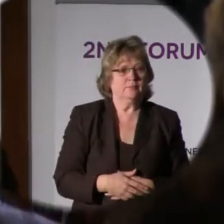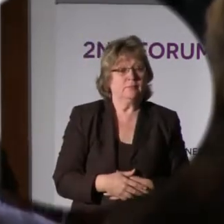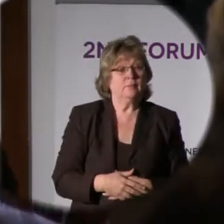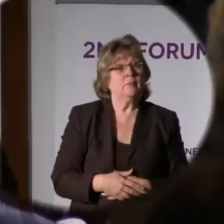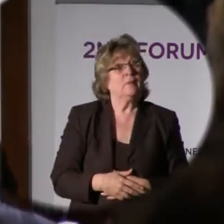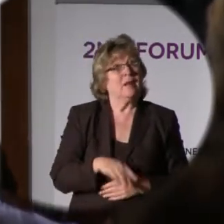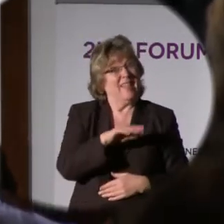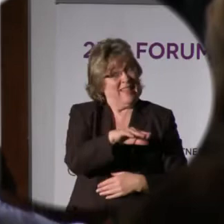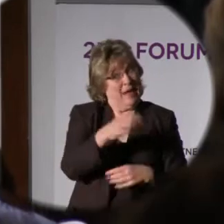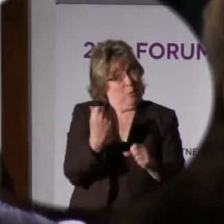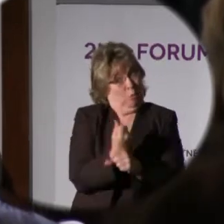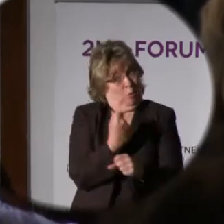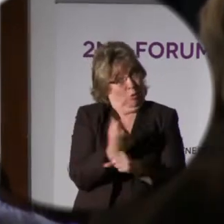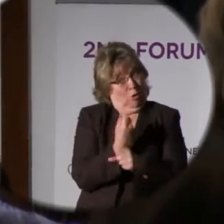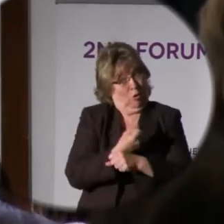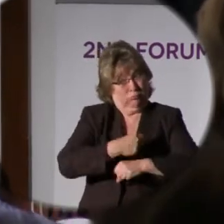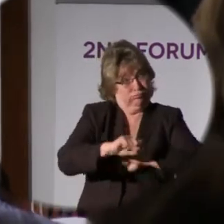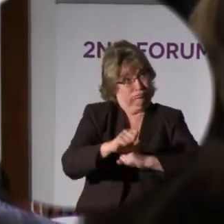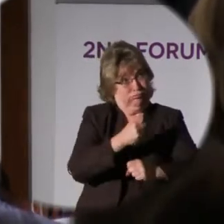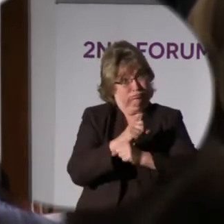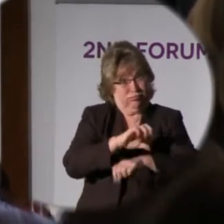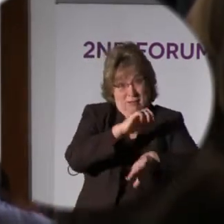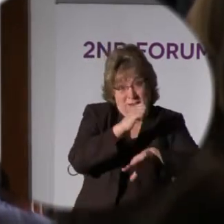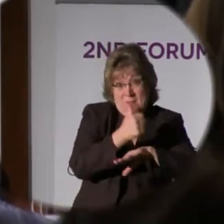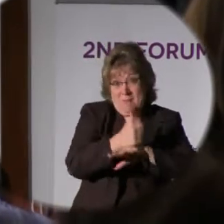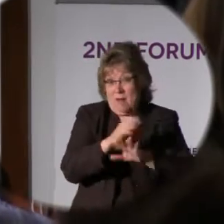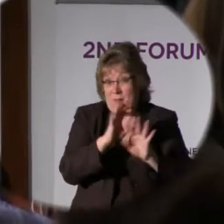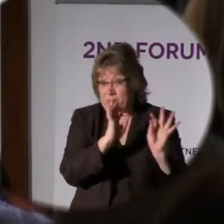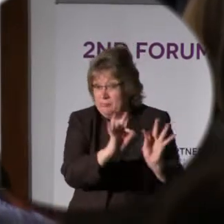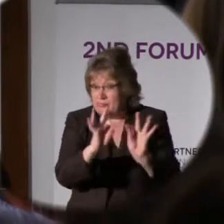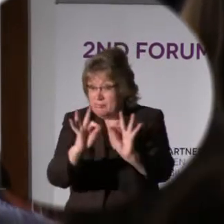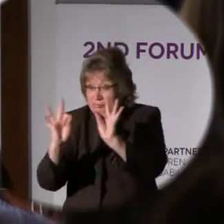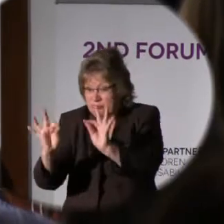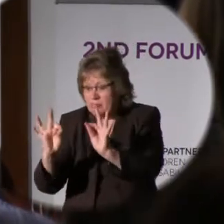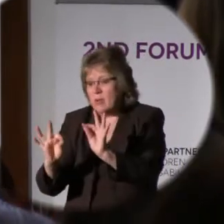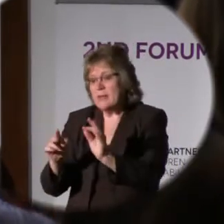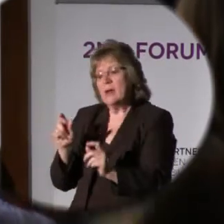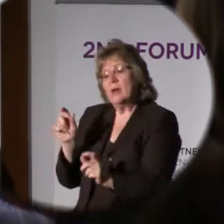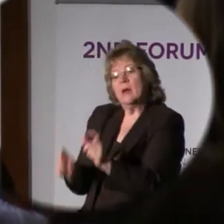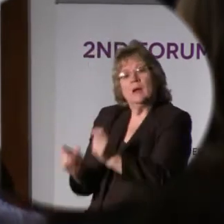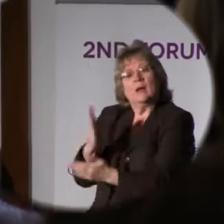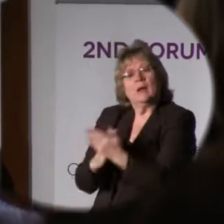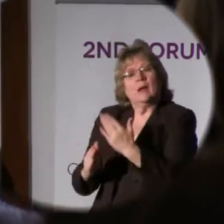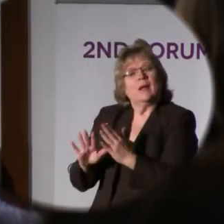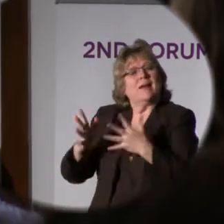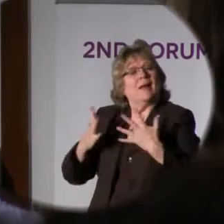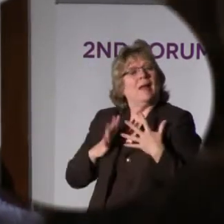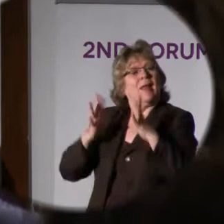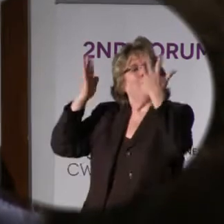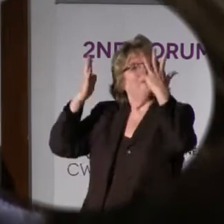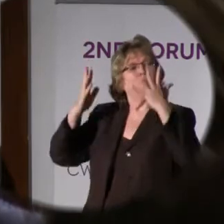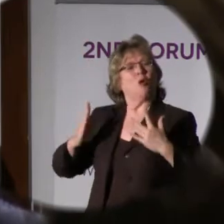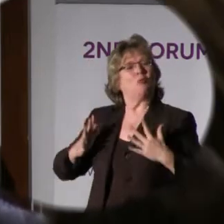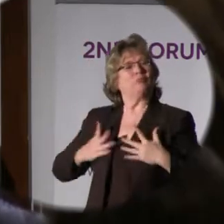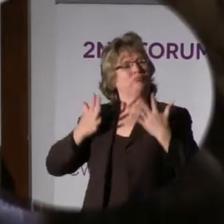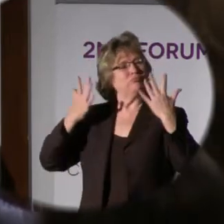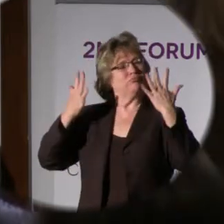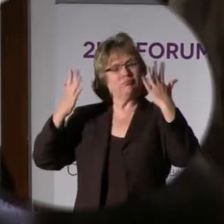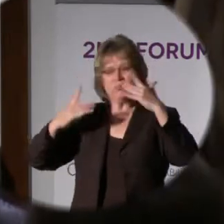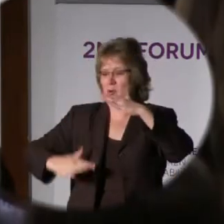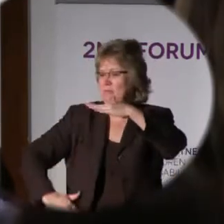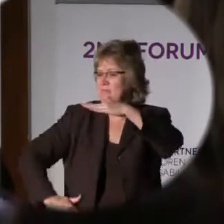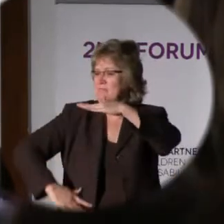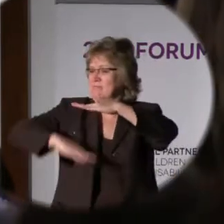the majority of children and all persons with disabilities. This vision is in